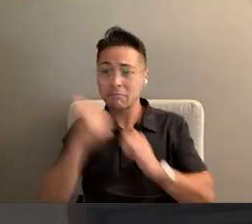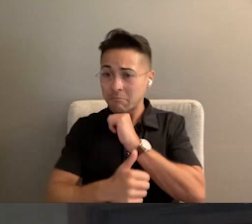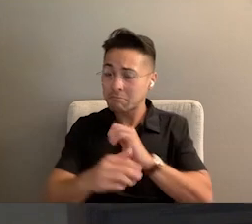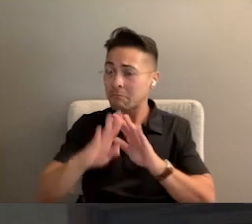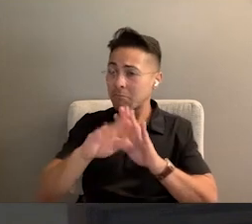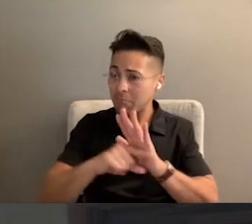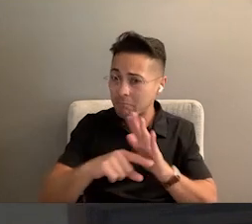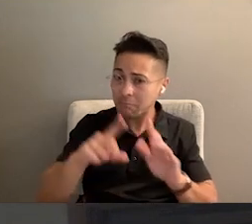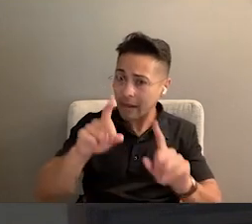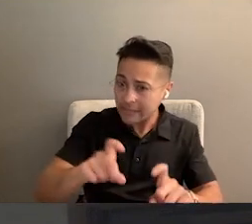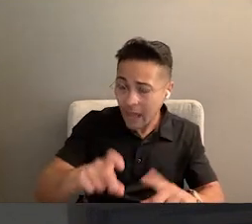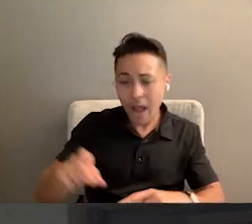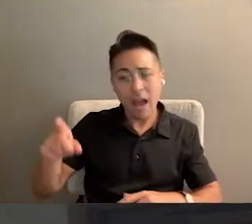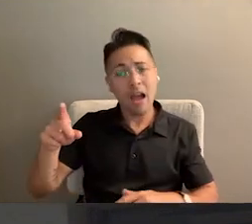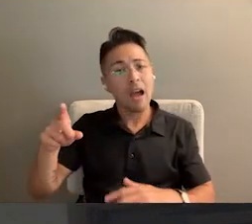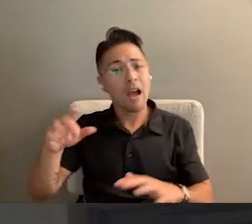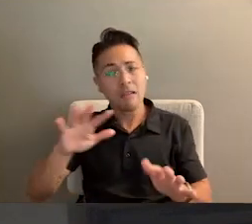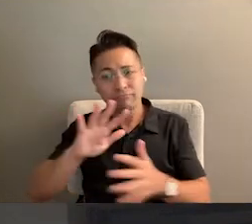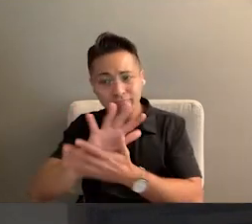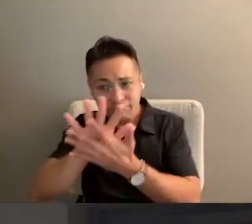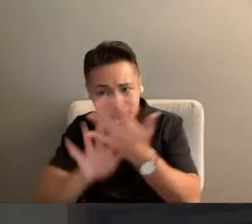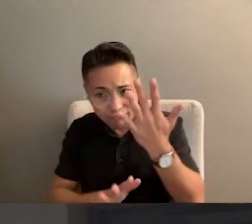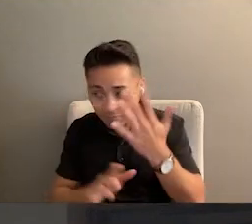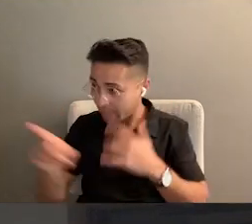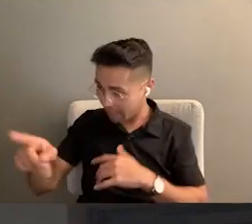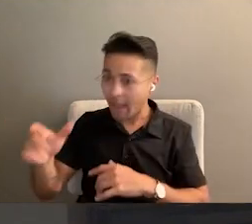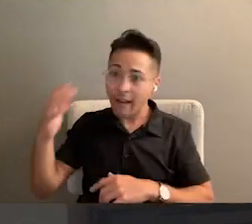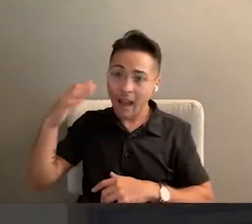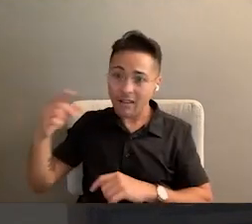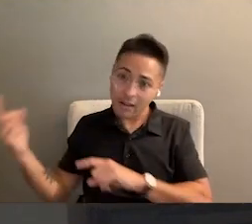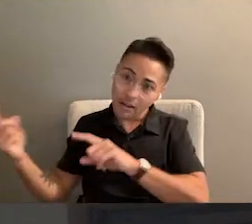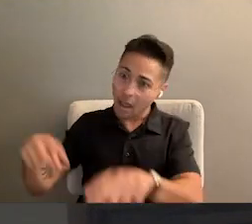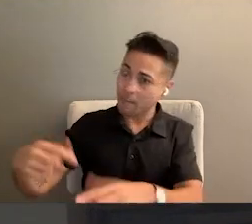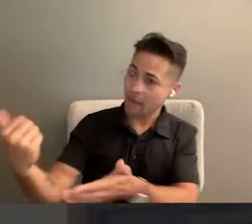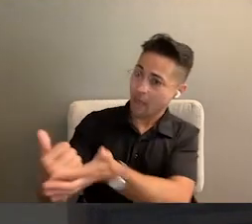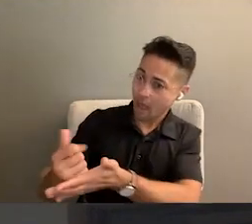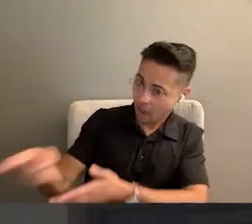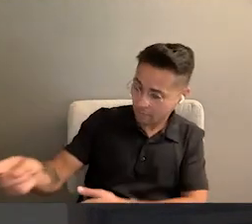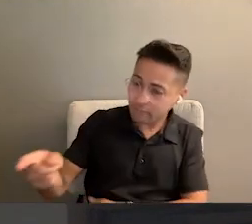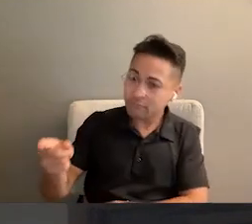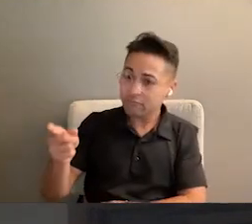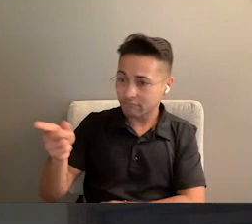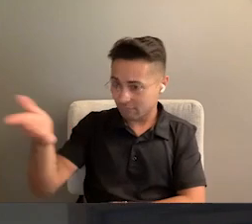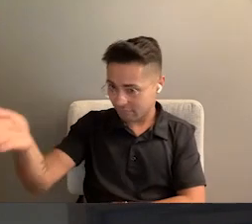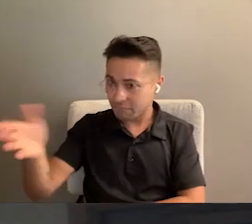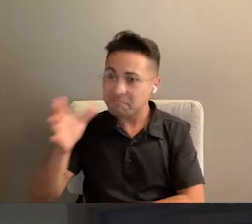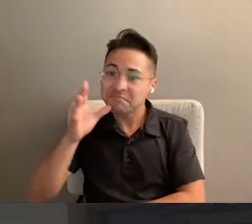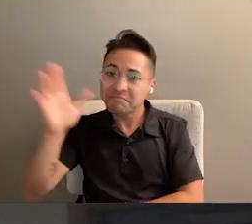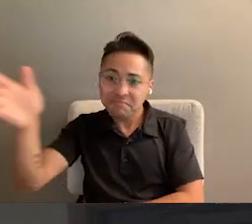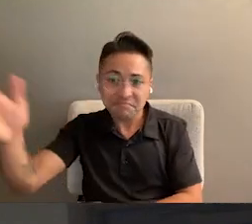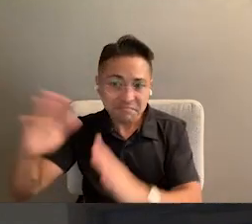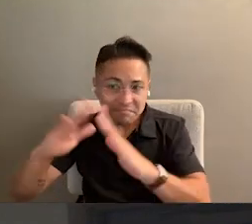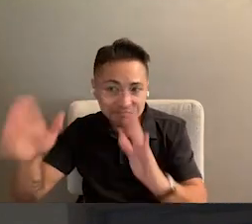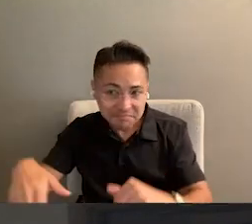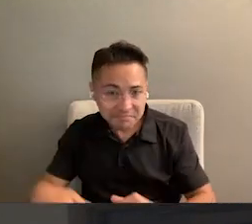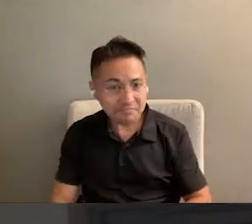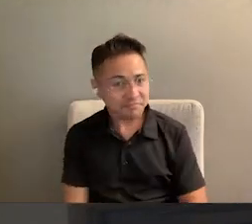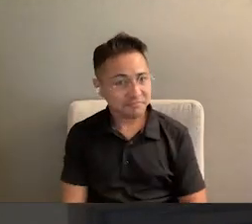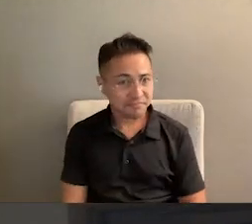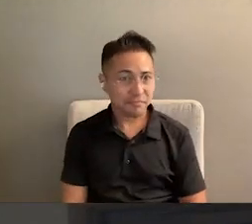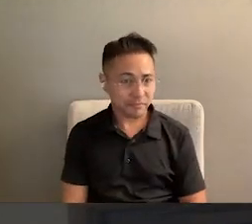meet the qualifications, if they can get past the background screening, you could hire them to come over and help while I'm at grandma's house.